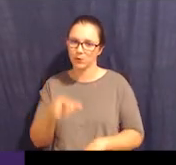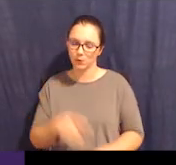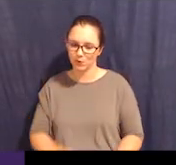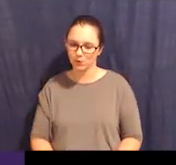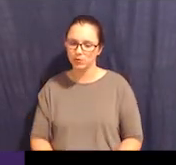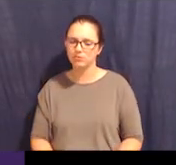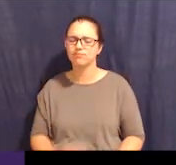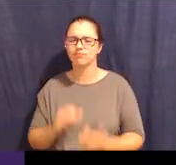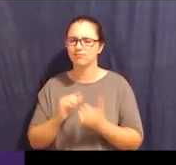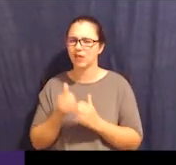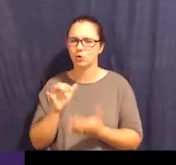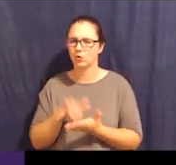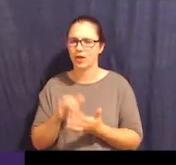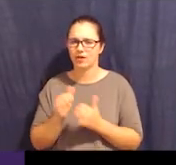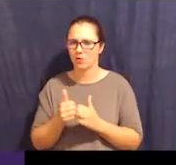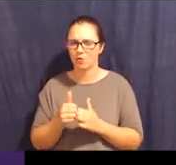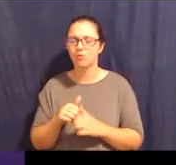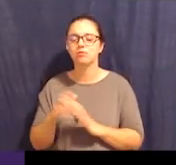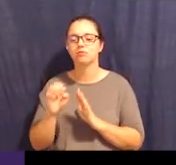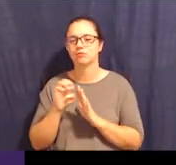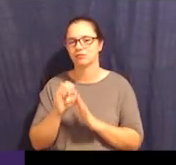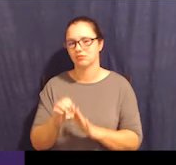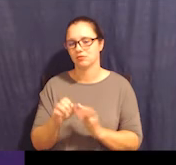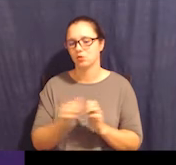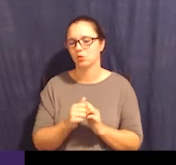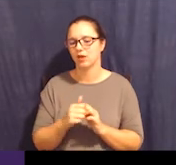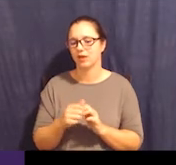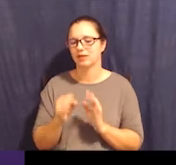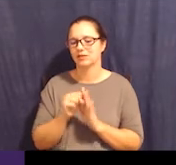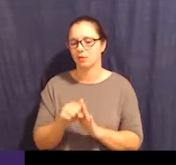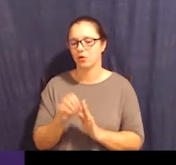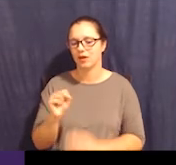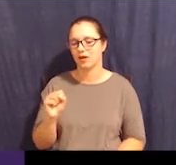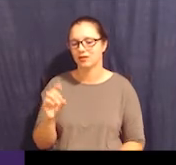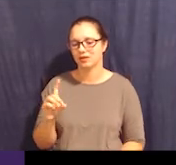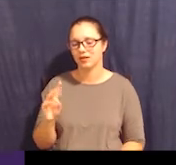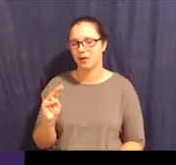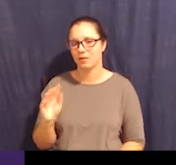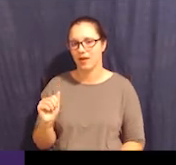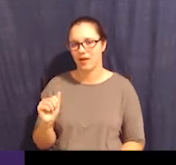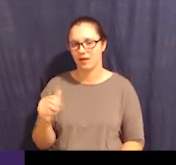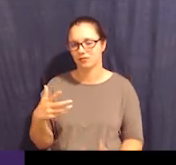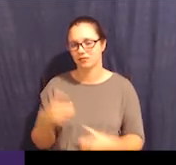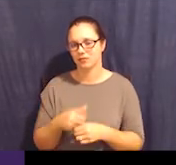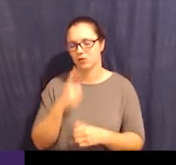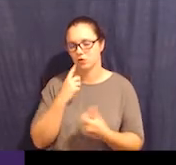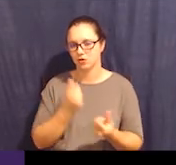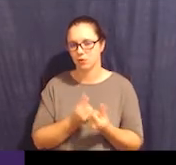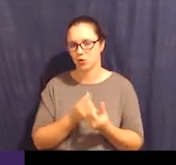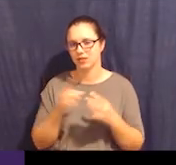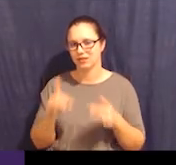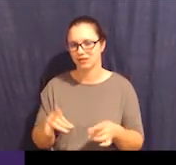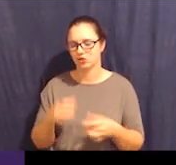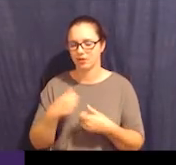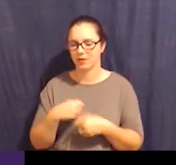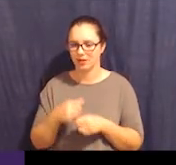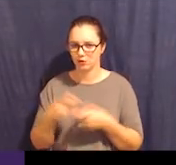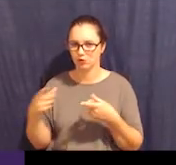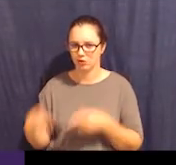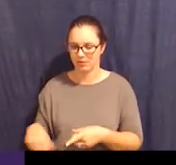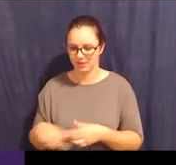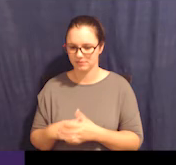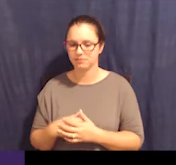SDMA, and that's the abbreviation for supported decision-making agreement number two. This one uses more simple